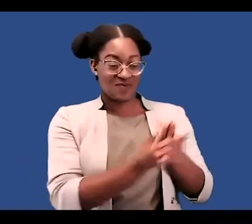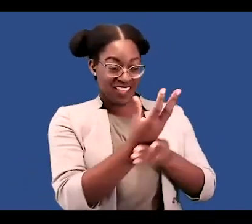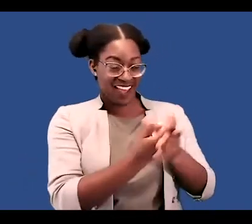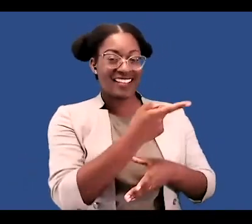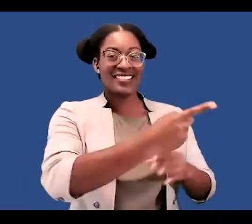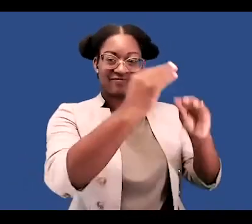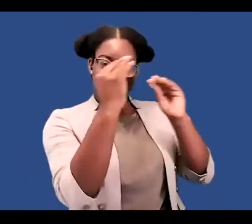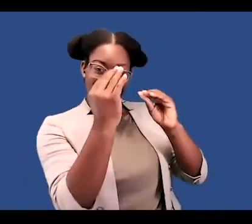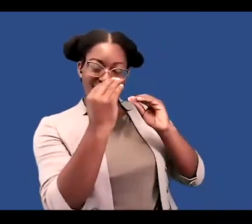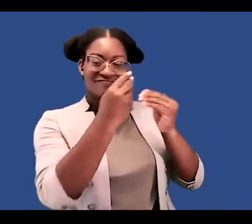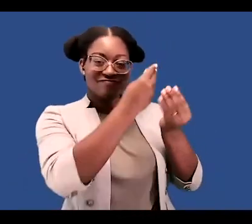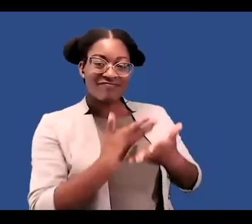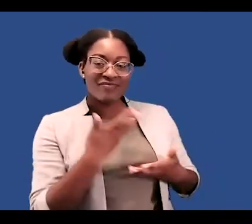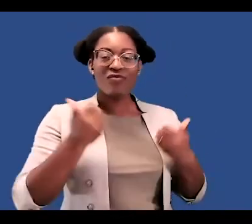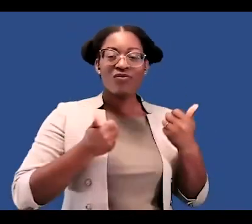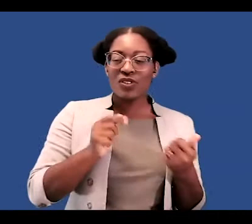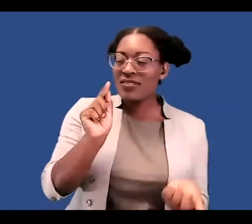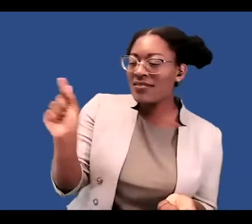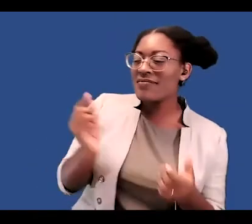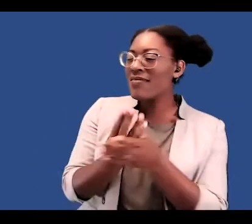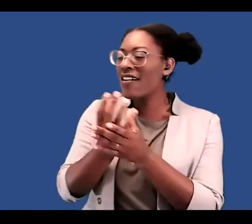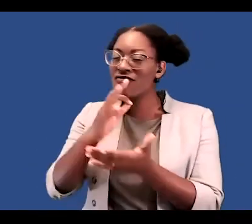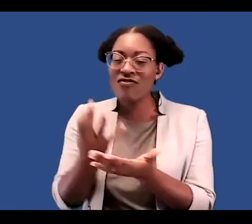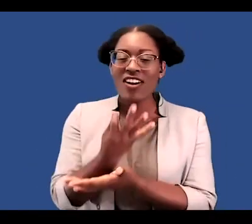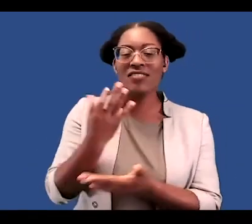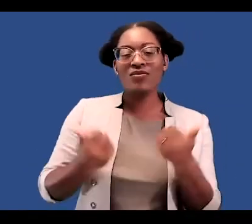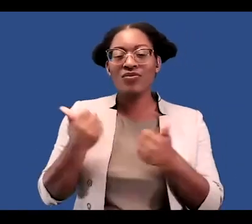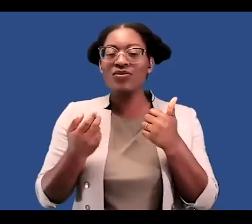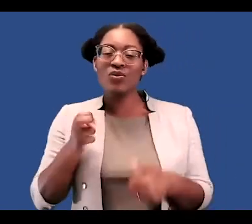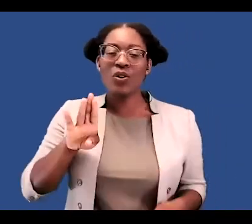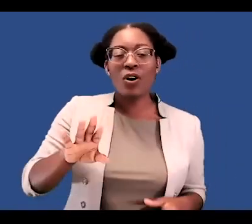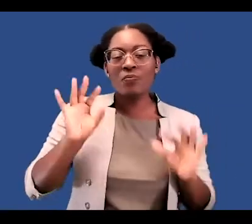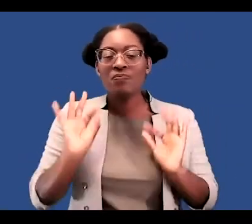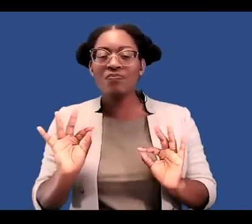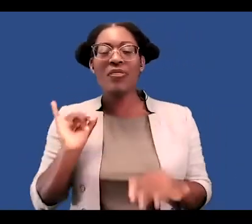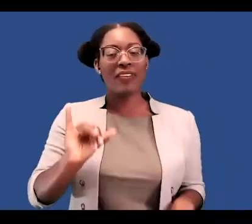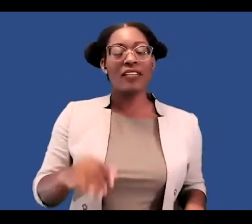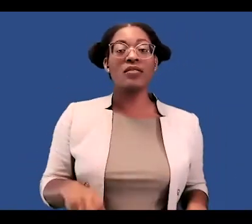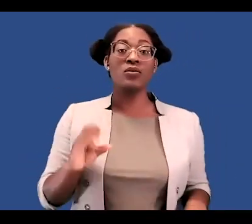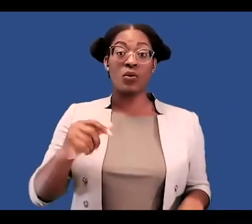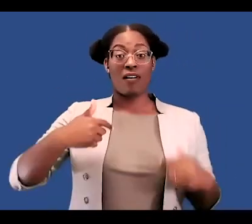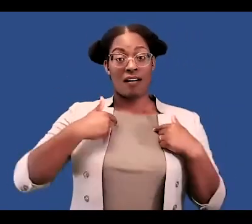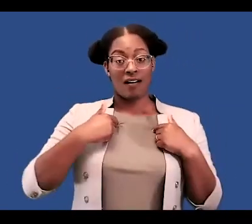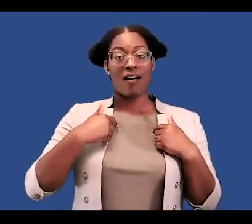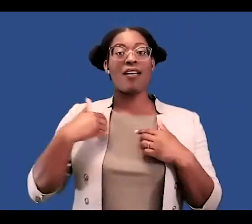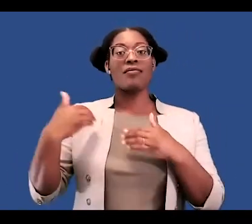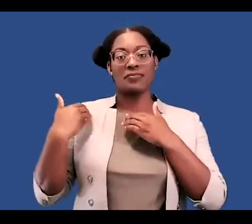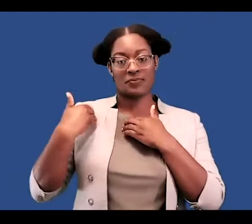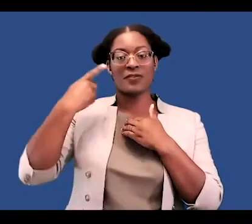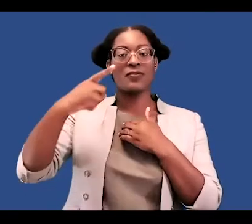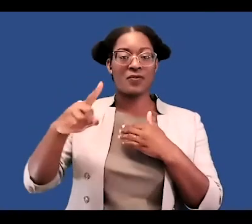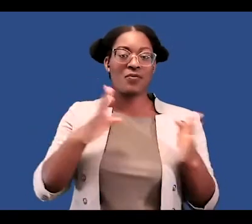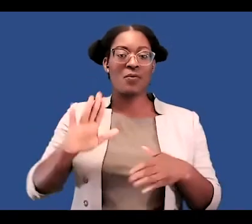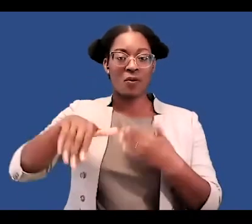so, yeah, I was given the task of making the tea blend that is found in your wellness kit, and I hope